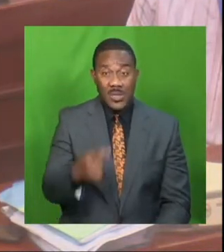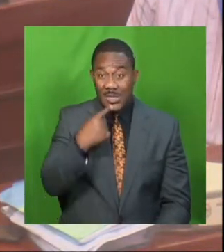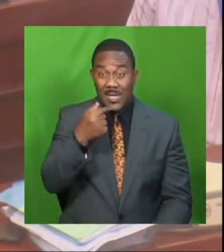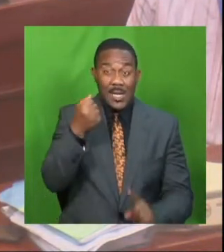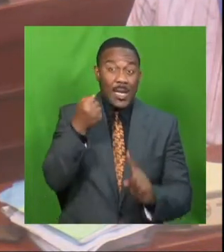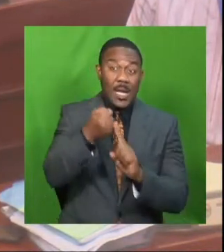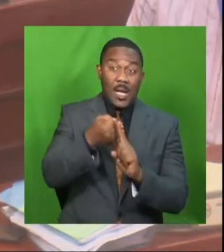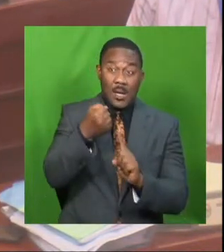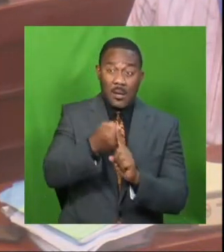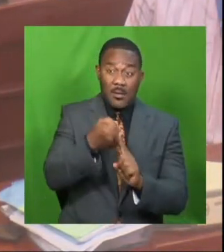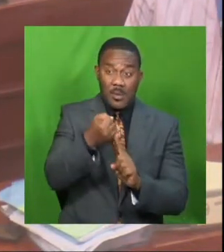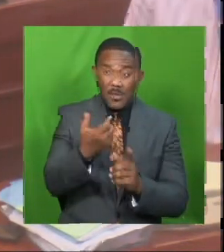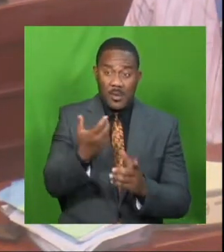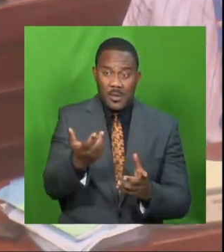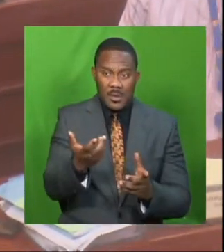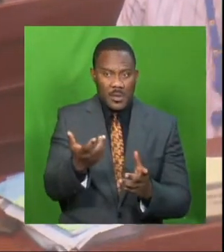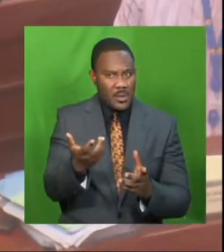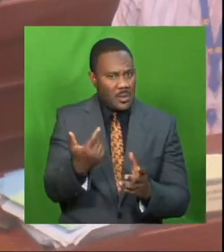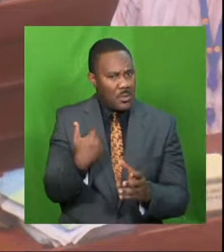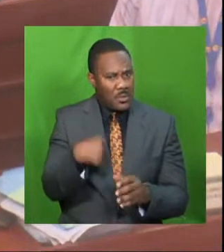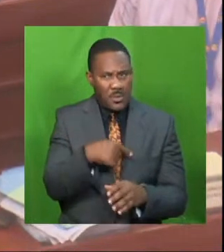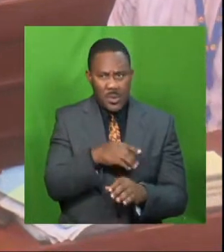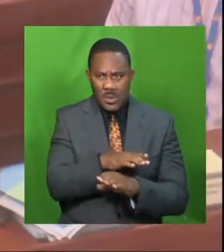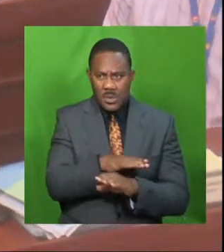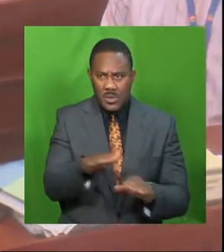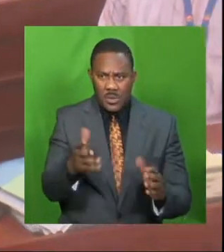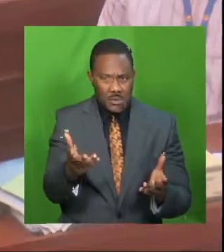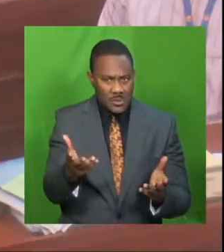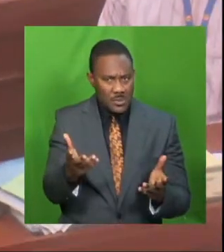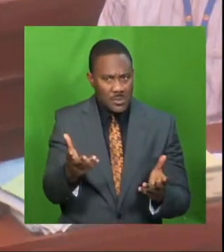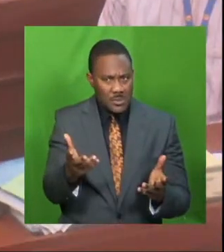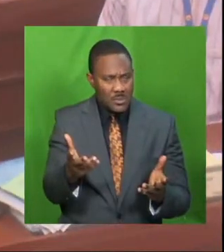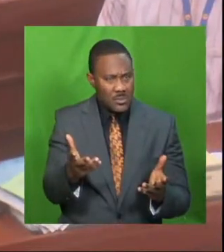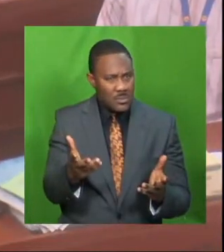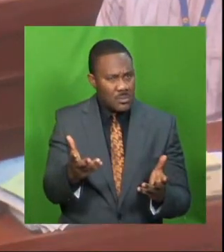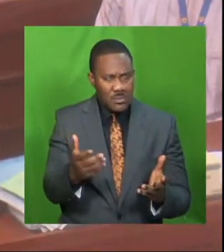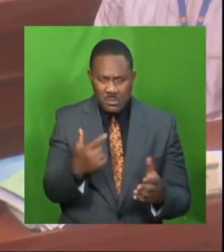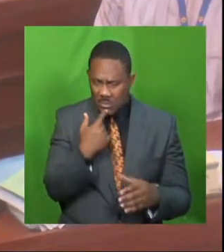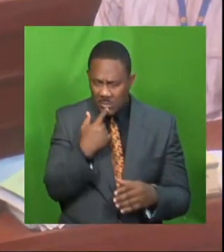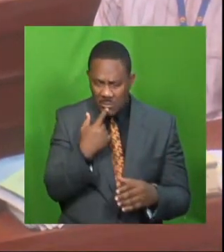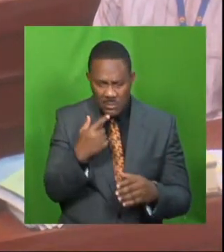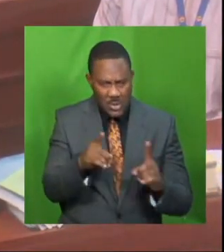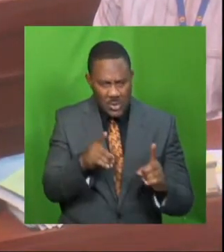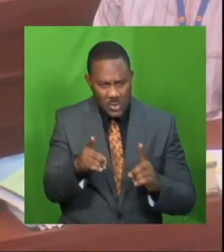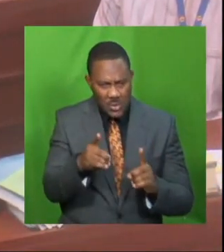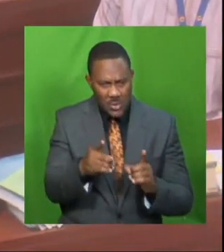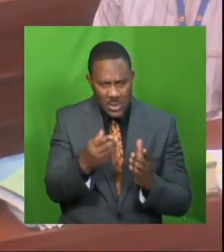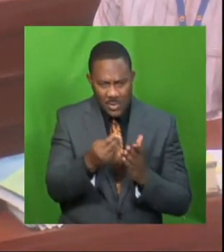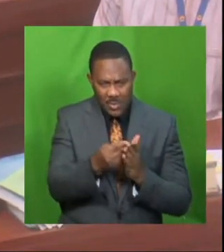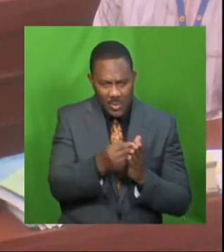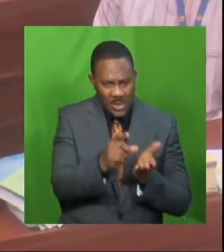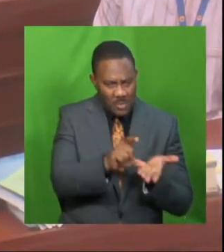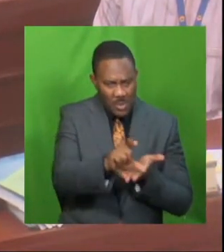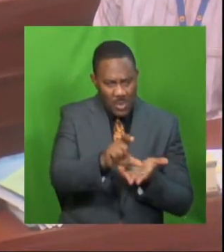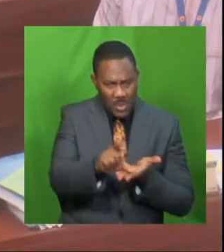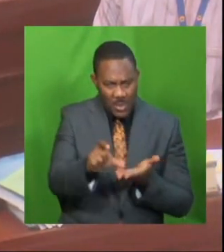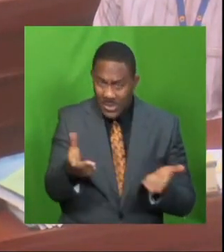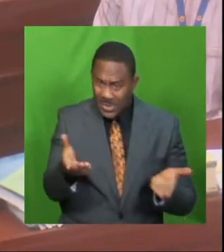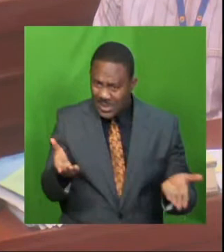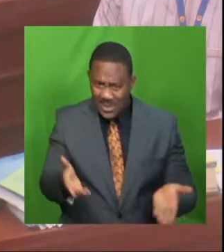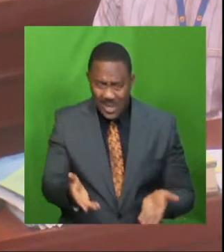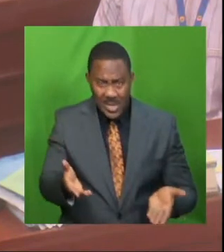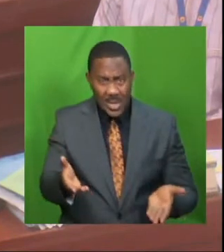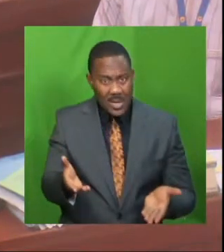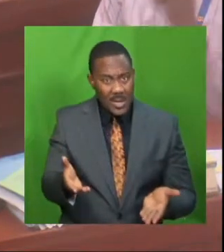We don't do the allocation here, so be strong at cabinet to say that the president must make enough resources